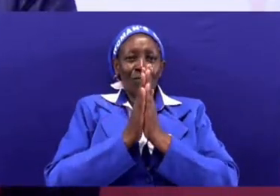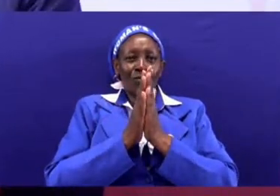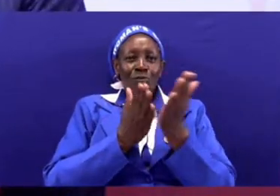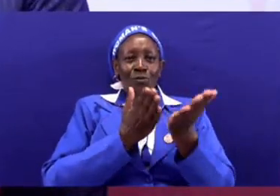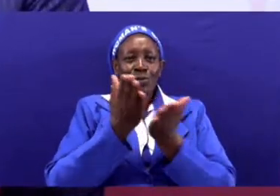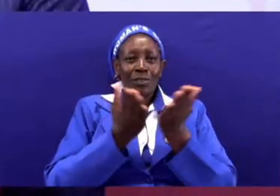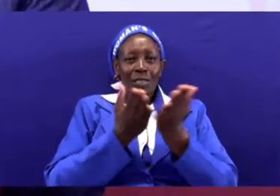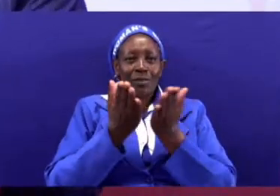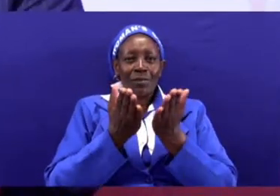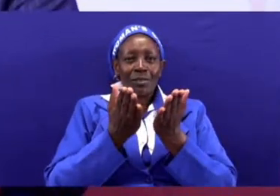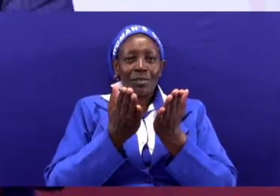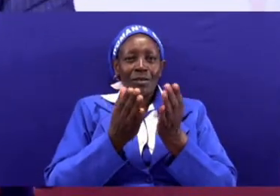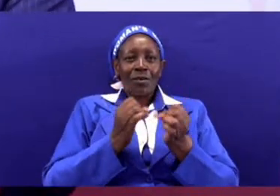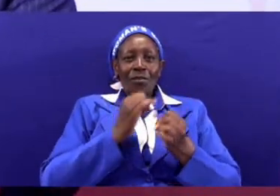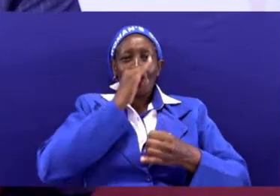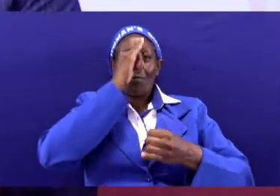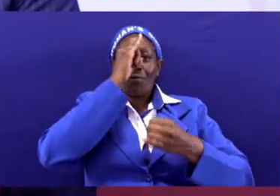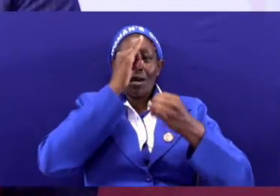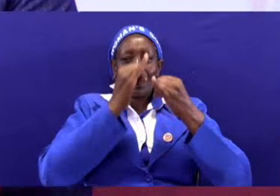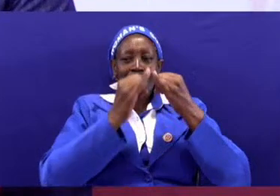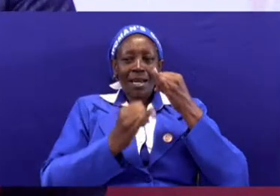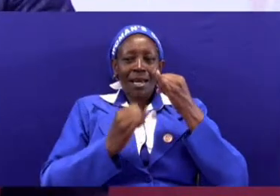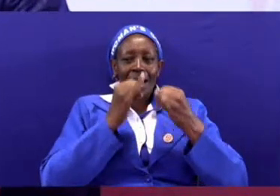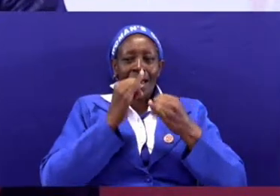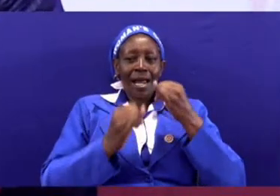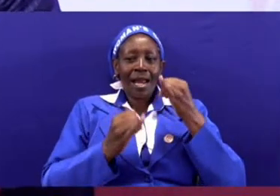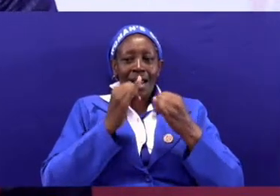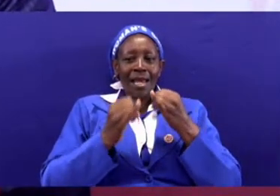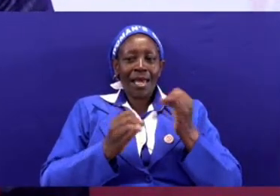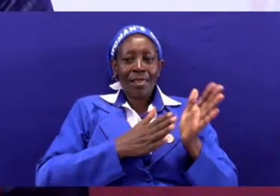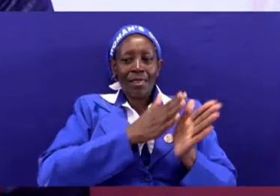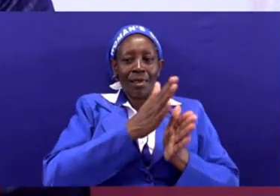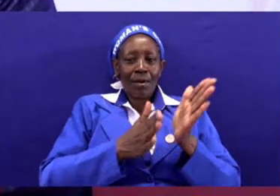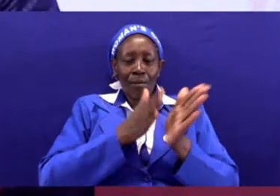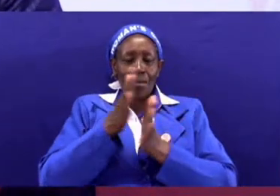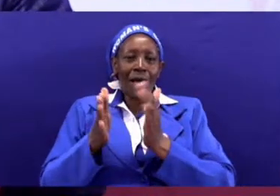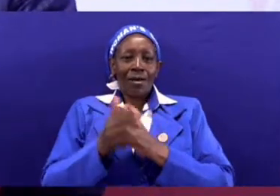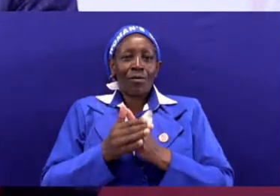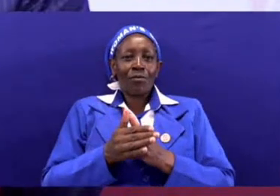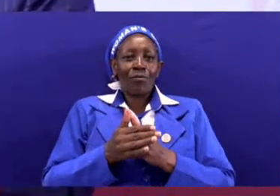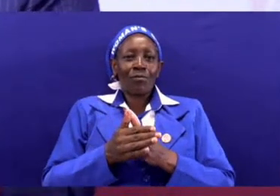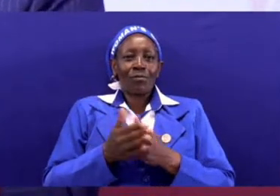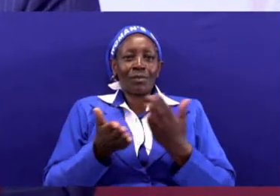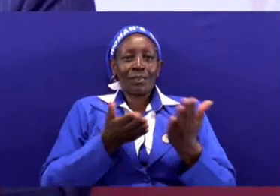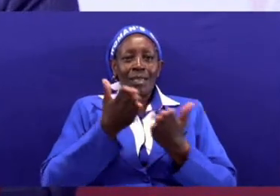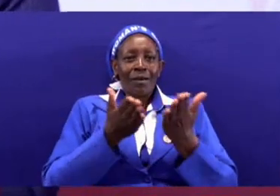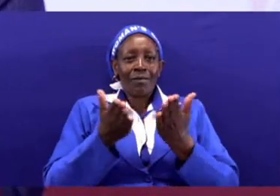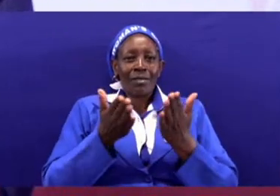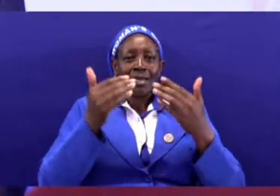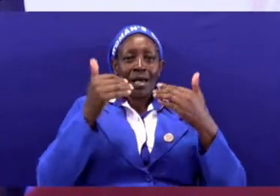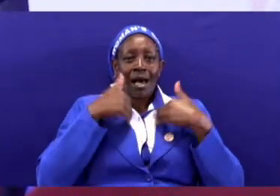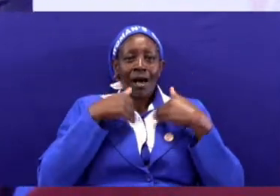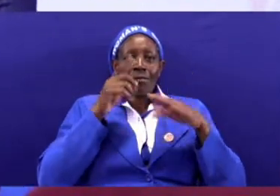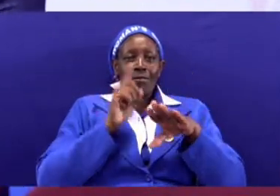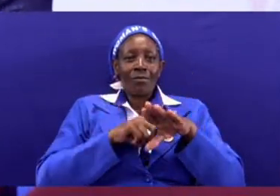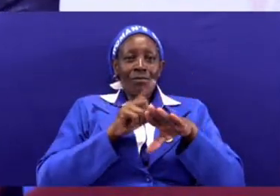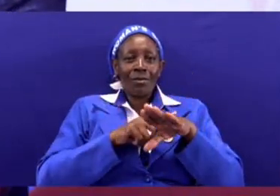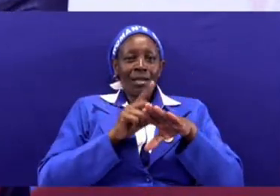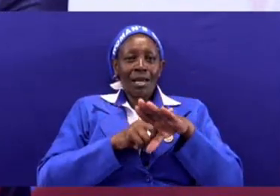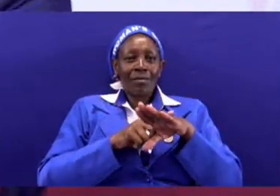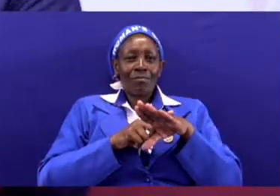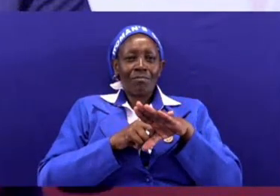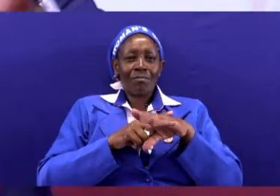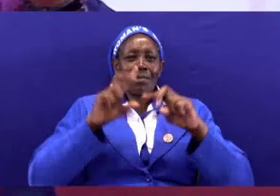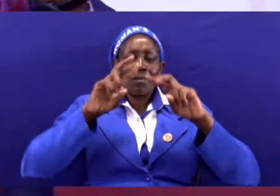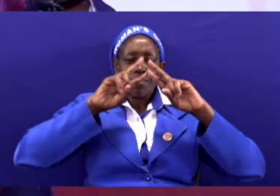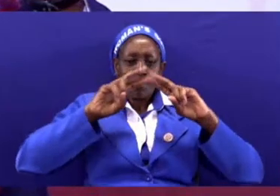service, but finally, the methods of our service. Now, we have been spending some time in the book of Joshua looking